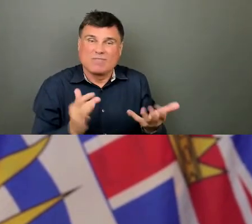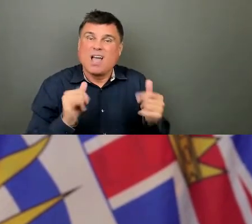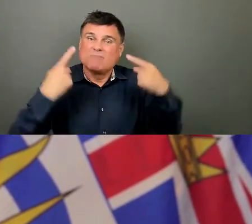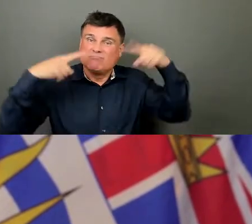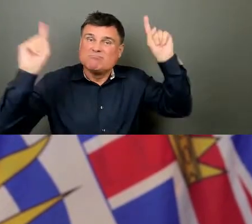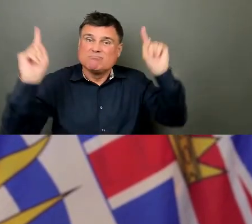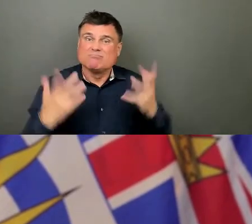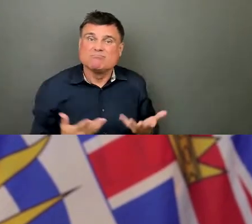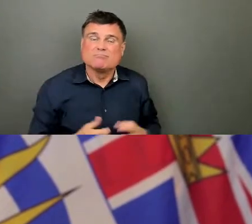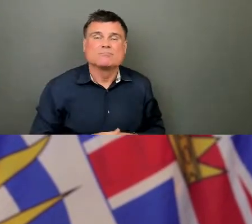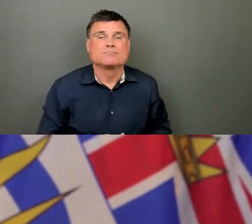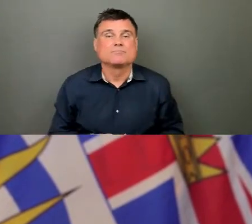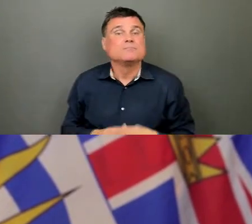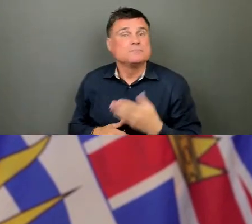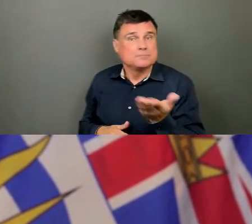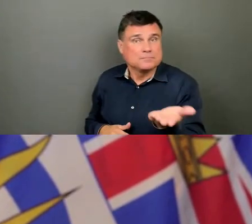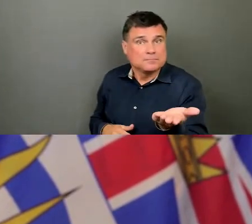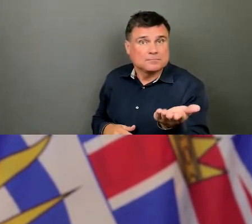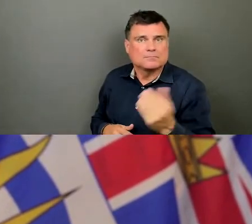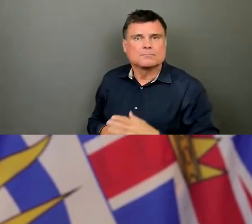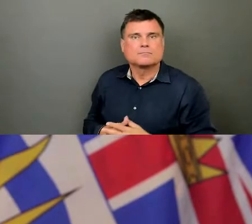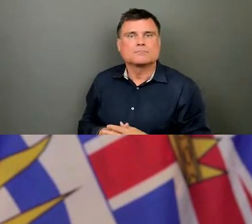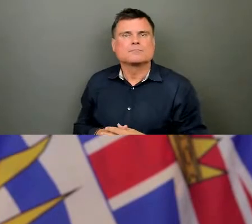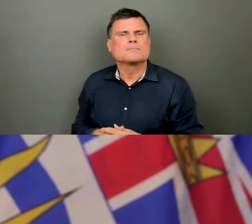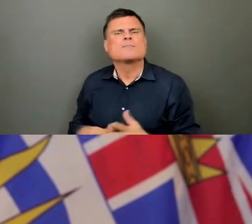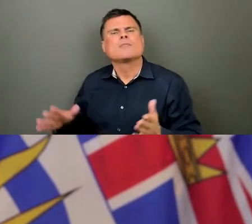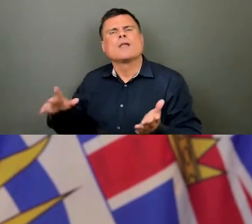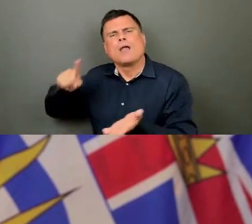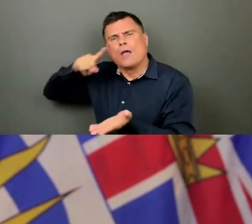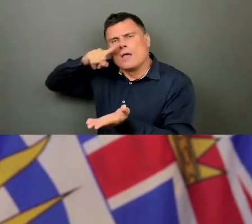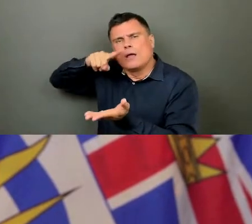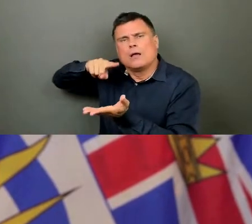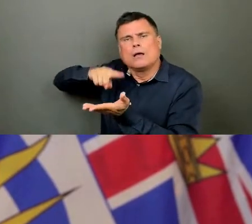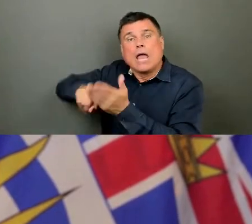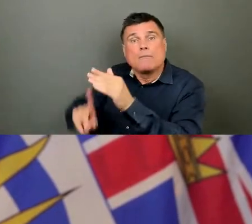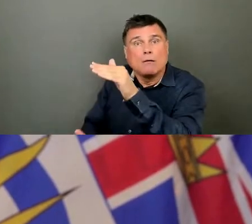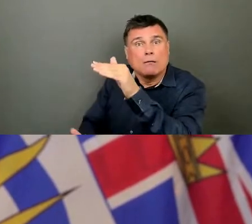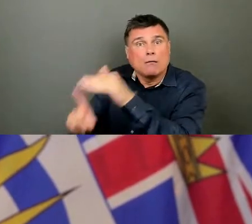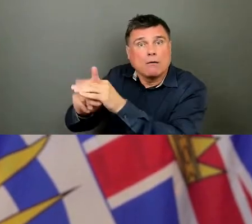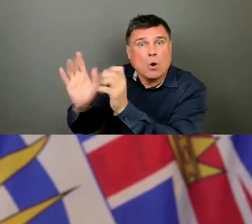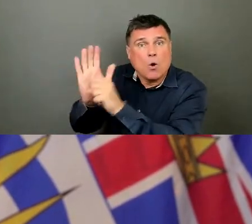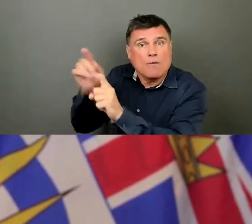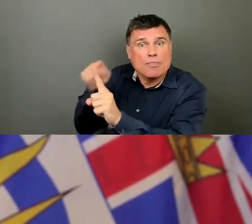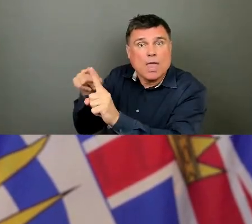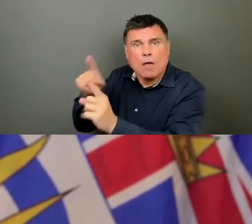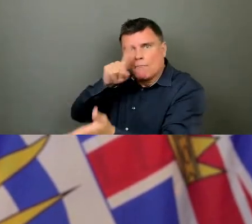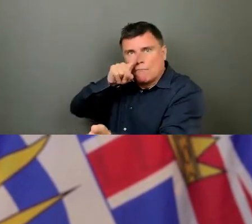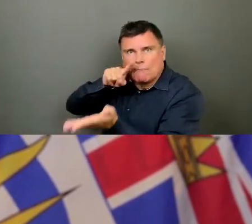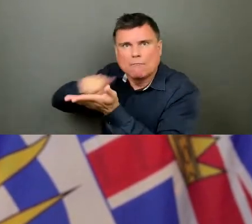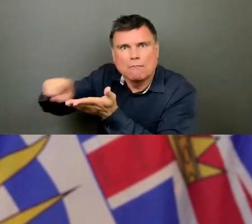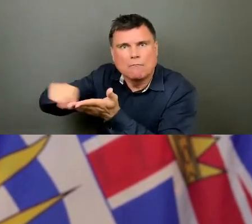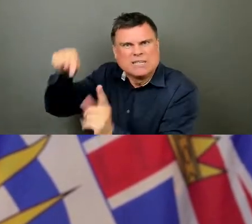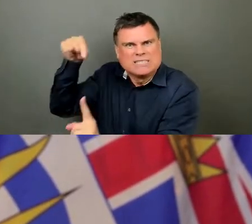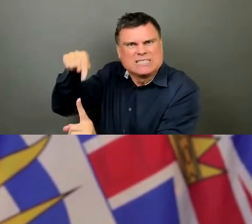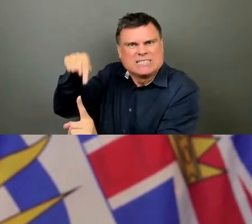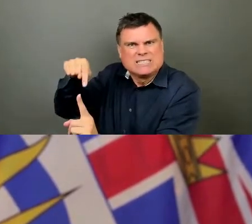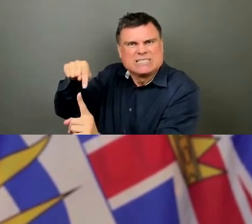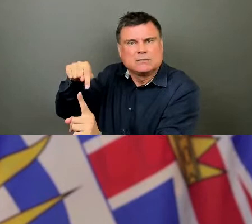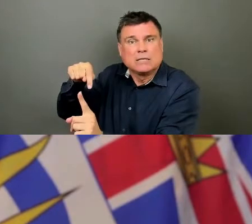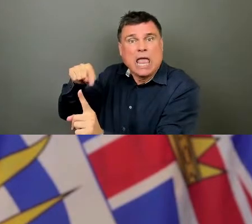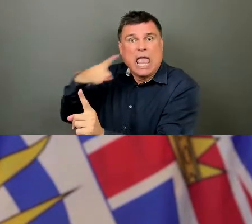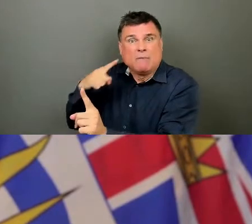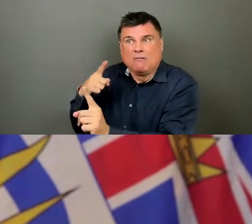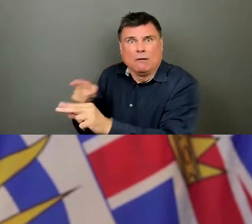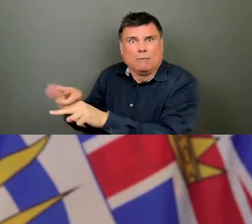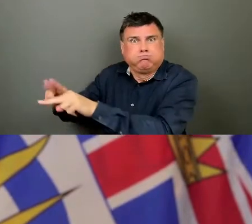Yes, just one thing that didn't get answered there is about the contact tracing and how the tracers will keep up with it if they're already a little bit